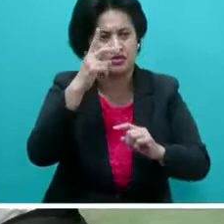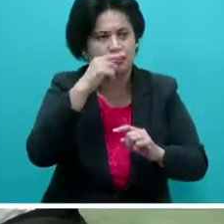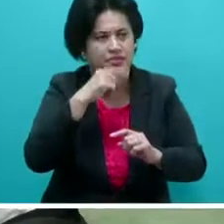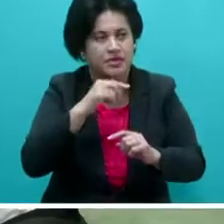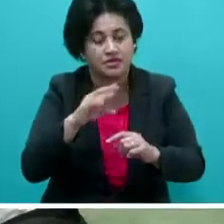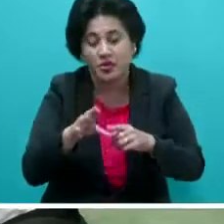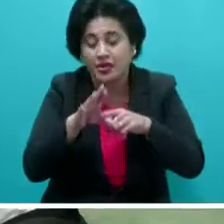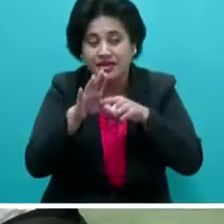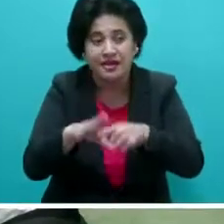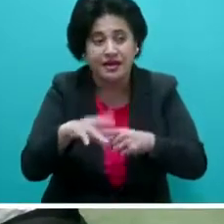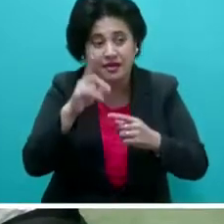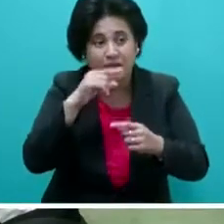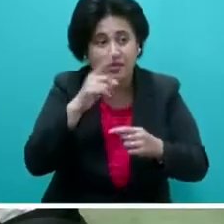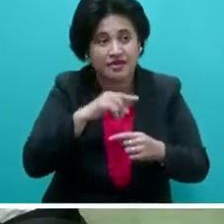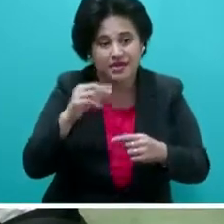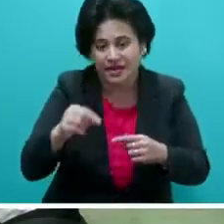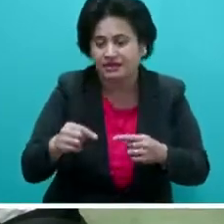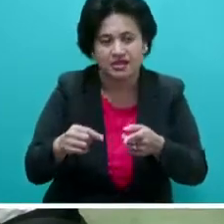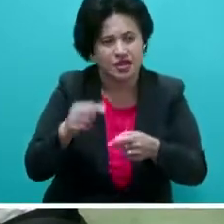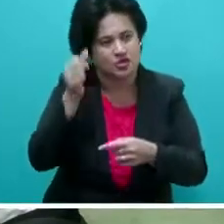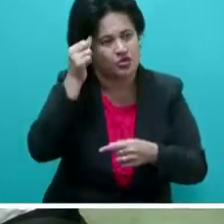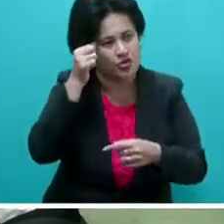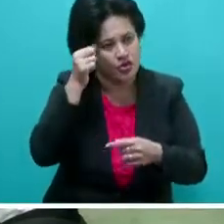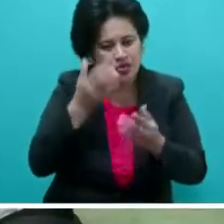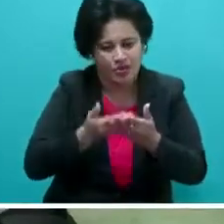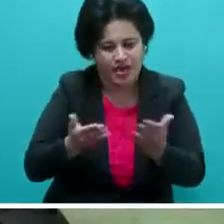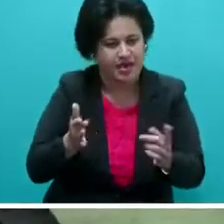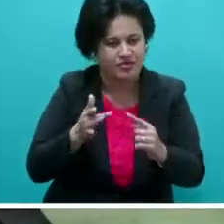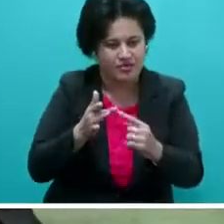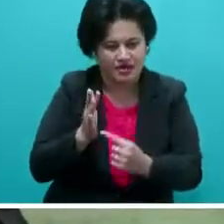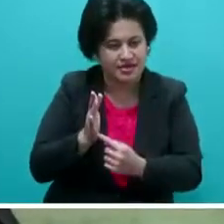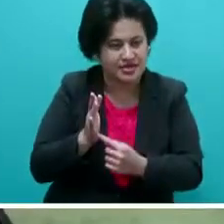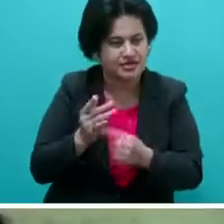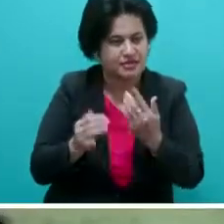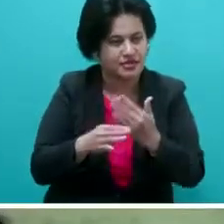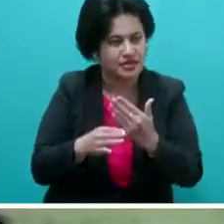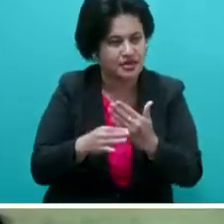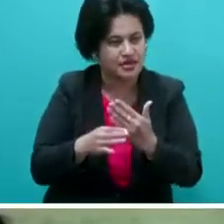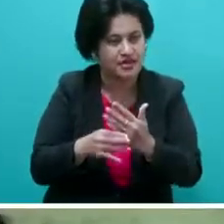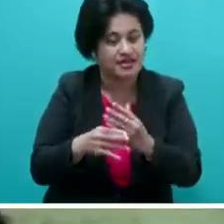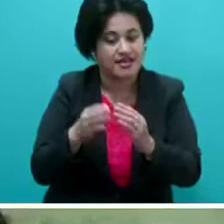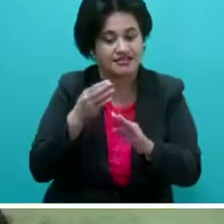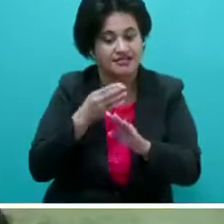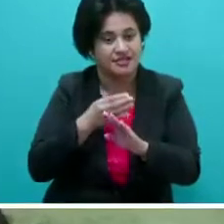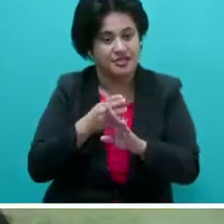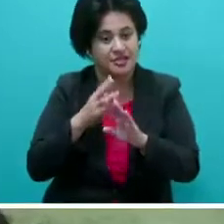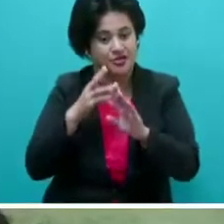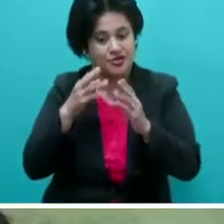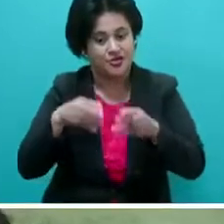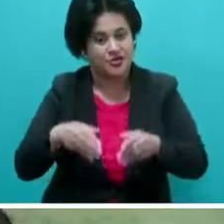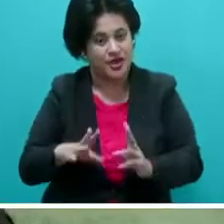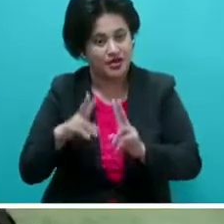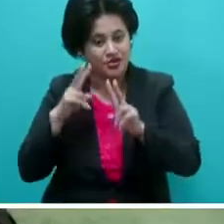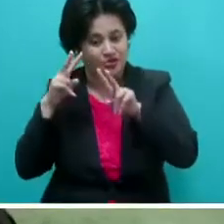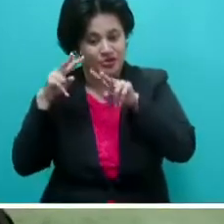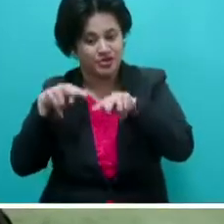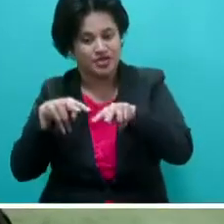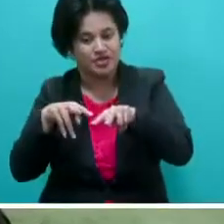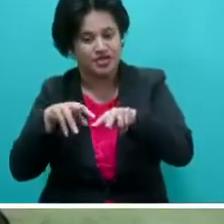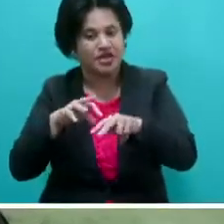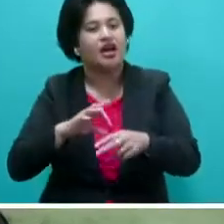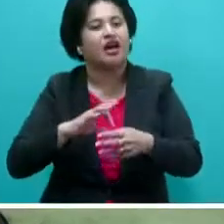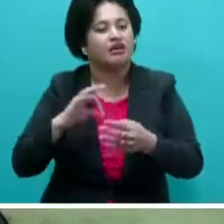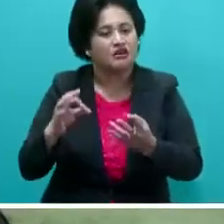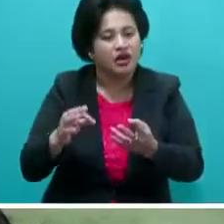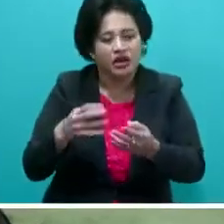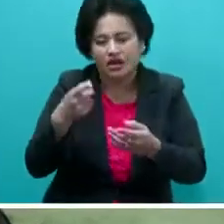young people can get into coding and into the ITC space. That's the new way of looking at things. Not you being caught up in how many people in